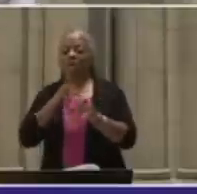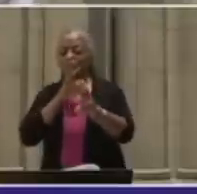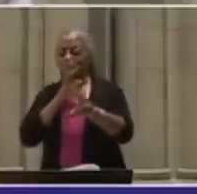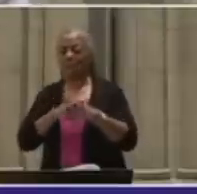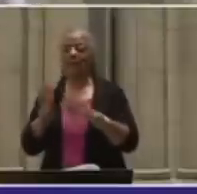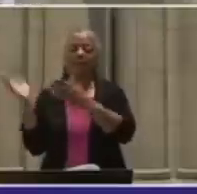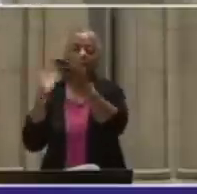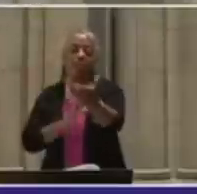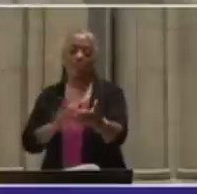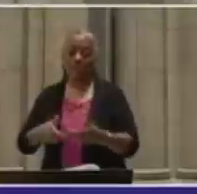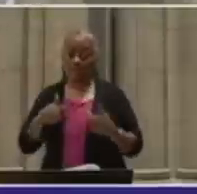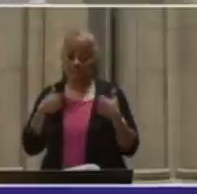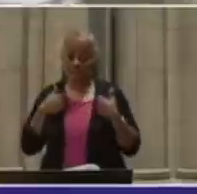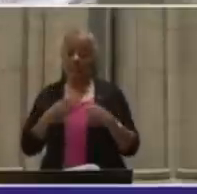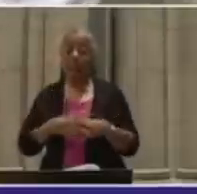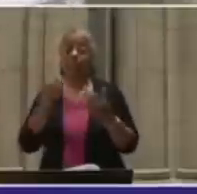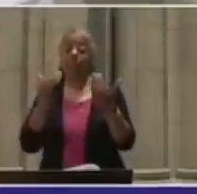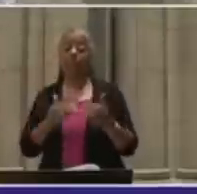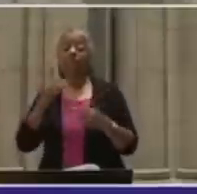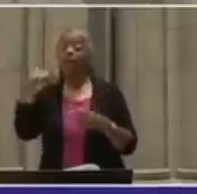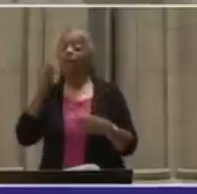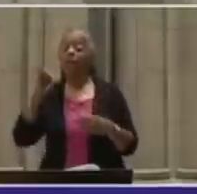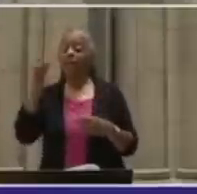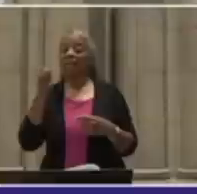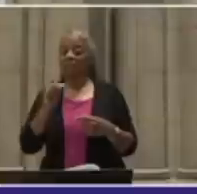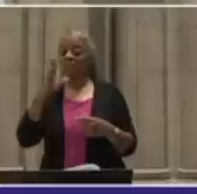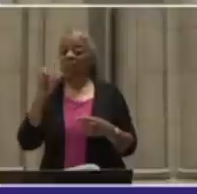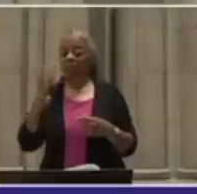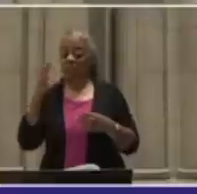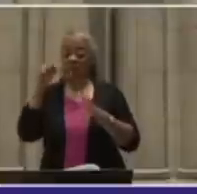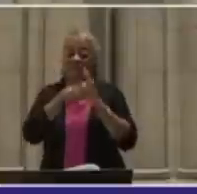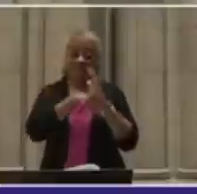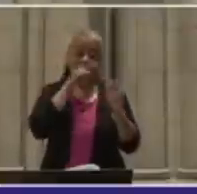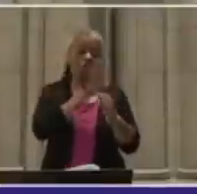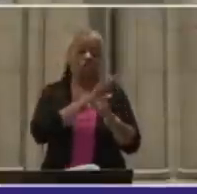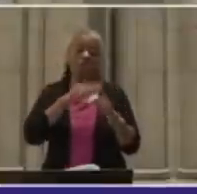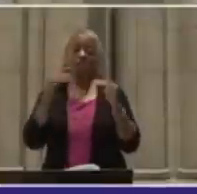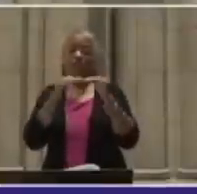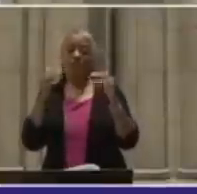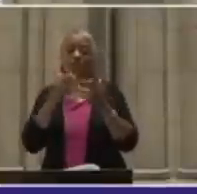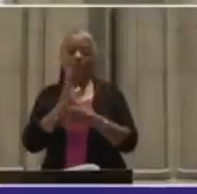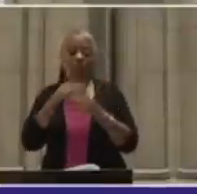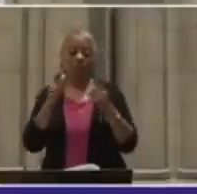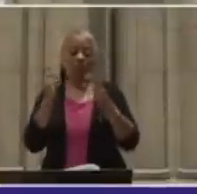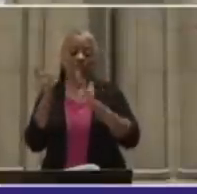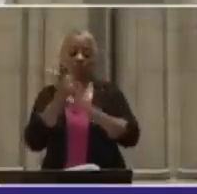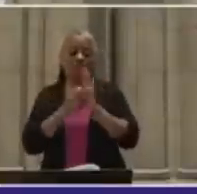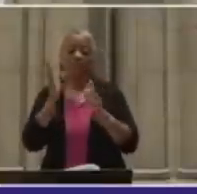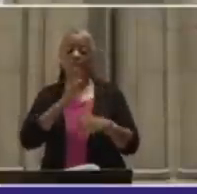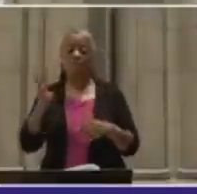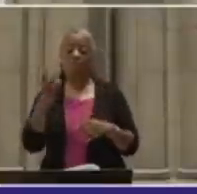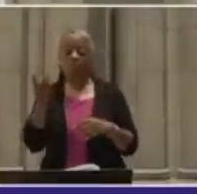water and brought life. It looked like the redemption movement and Jim Crow had killed the promises of equal protection under the law. But World War